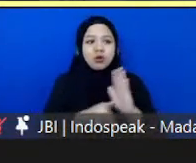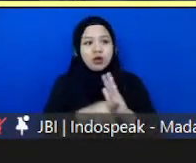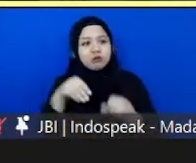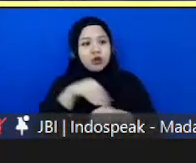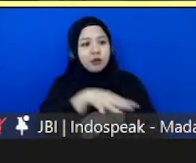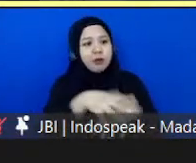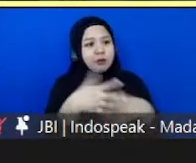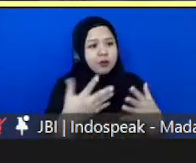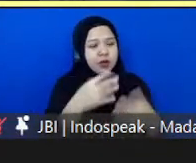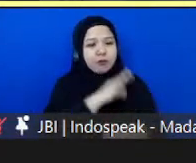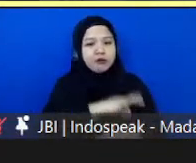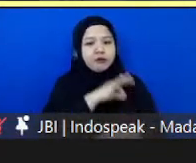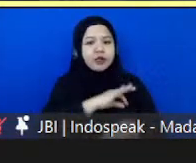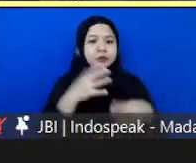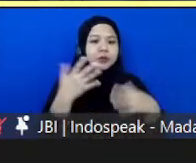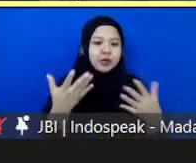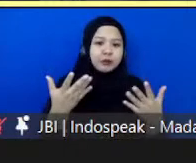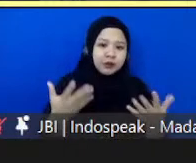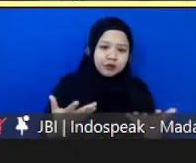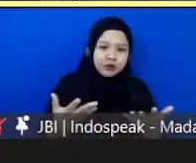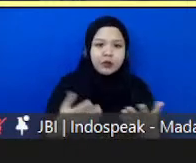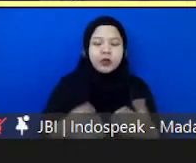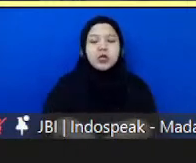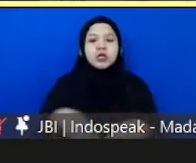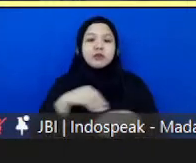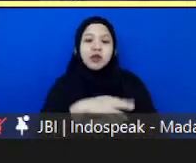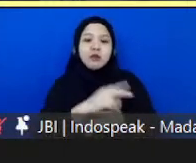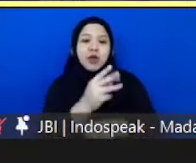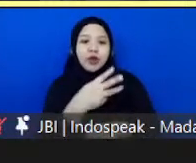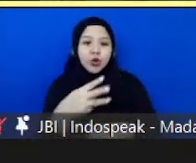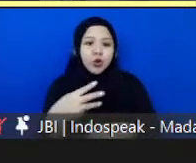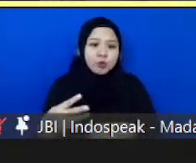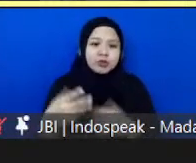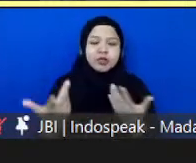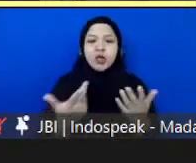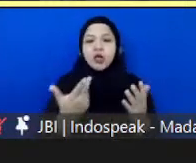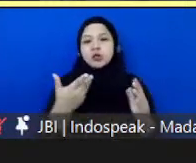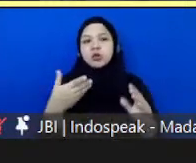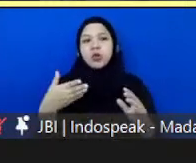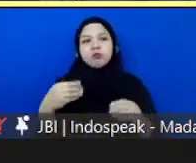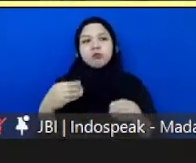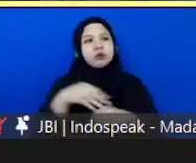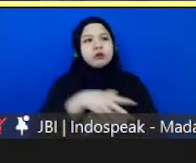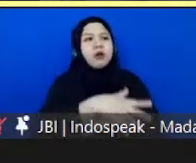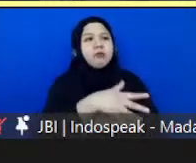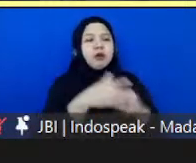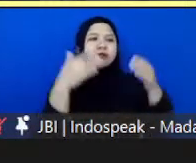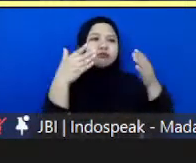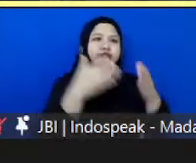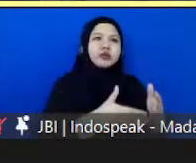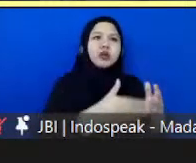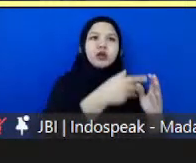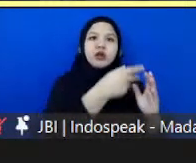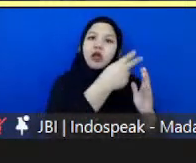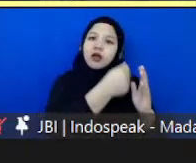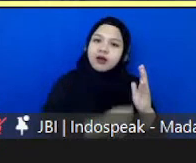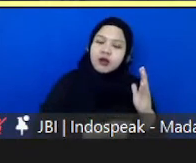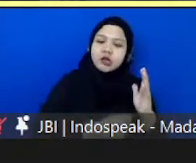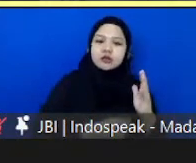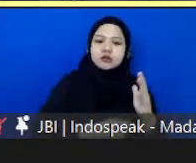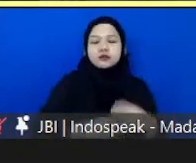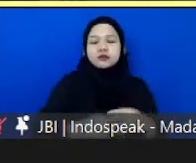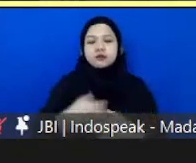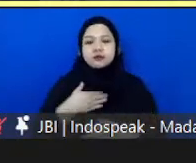the economic or the budget aspect. But despite from those two elements, I would like